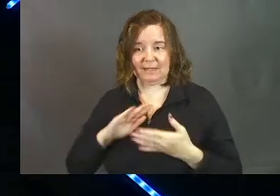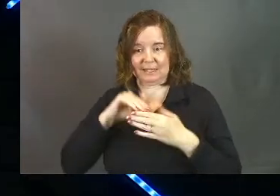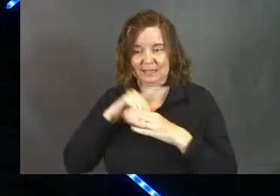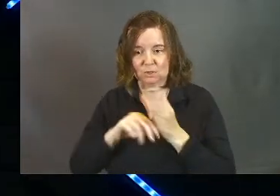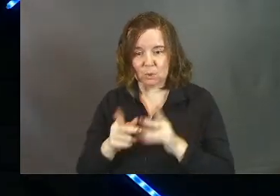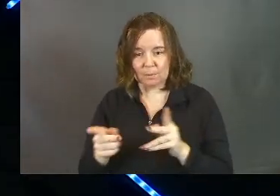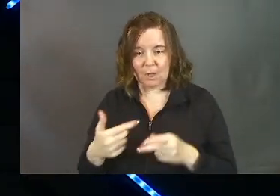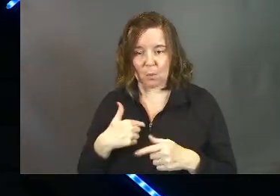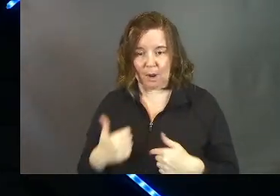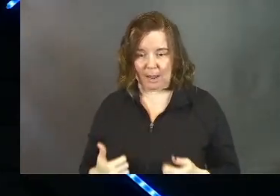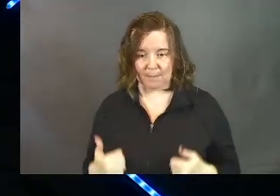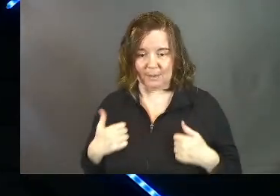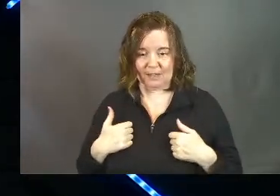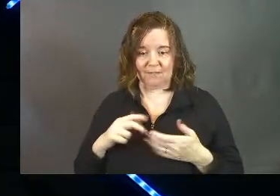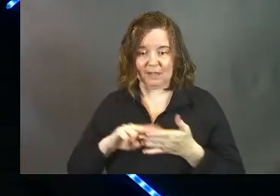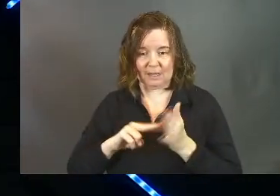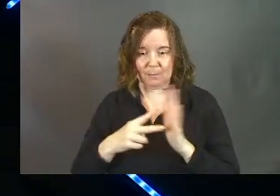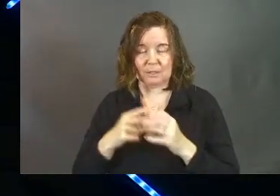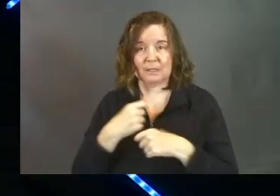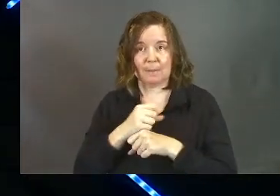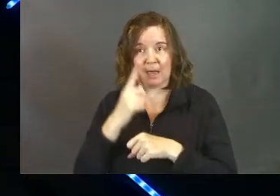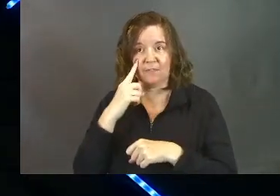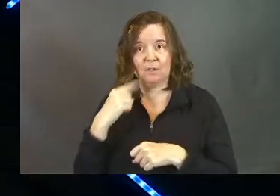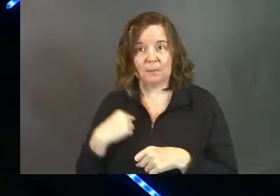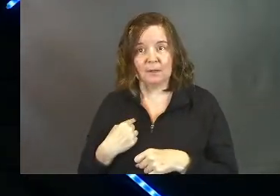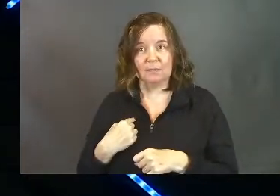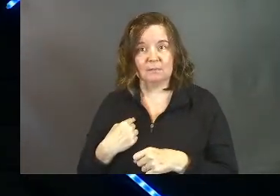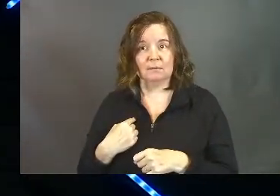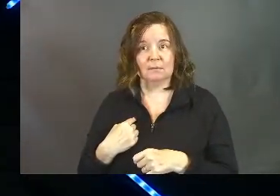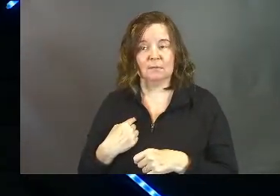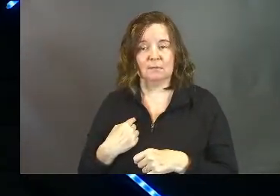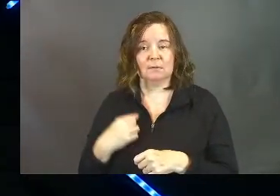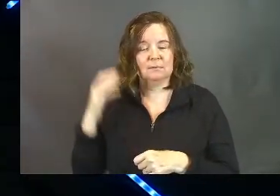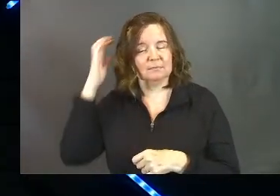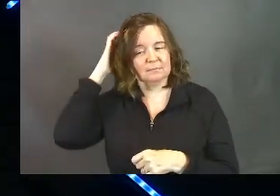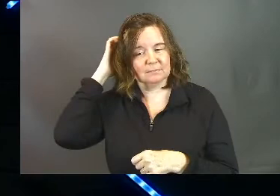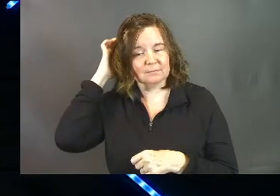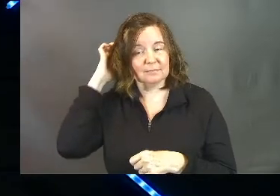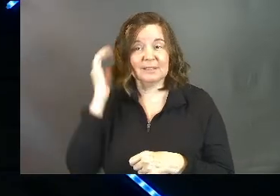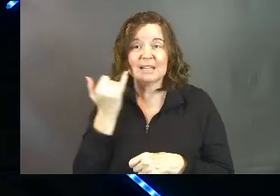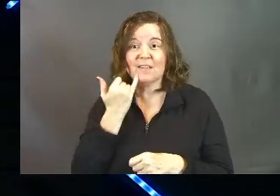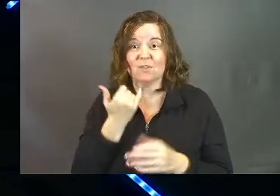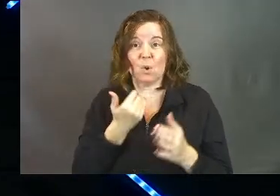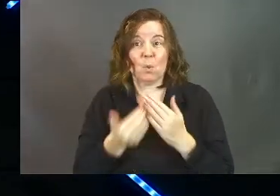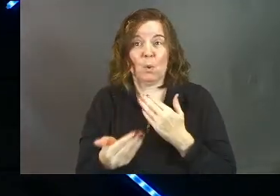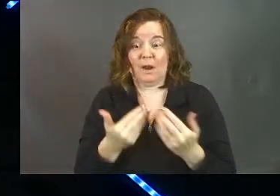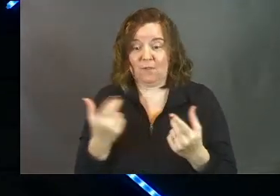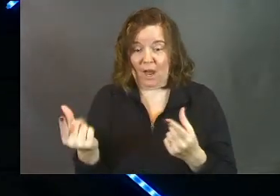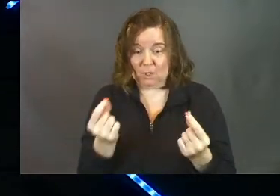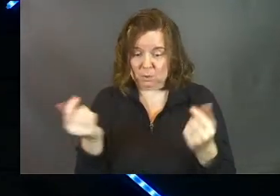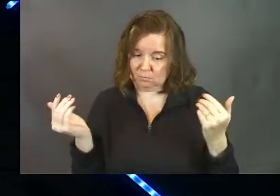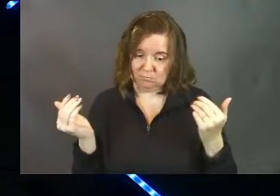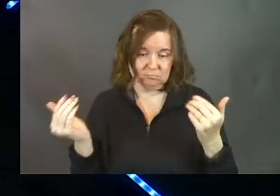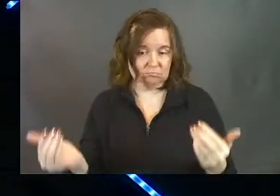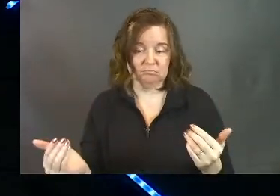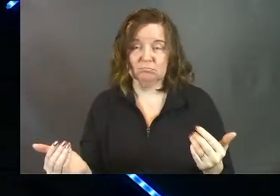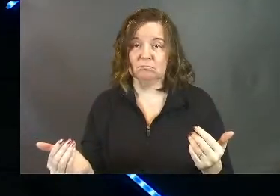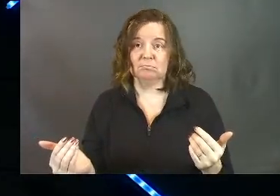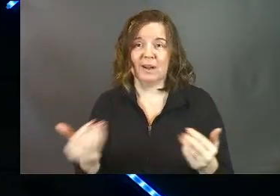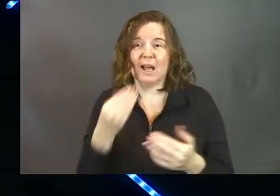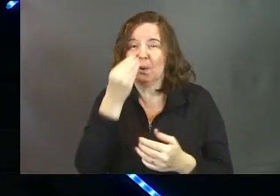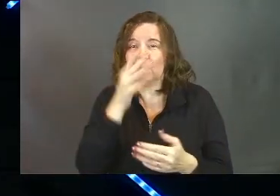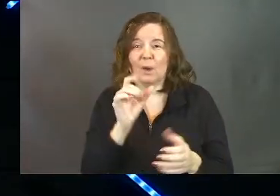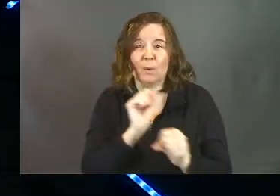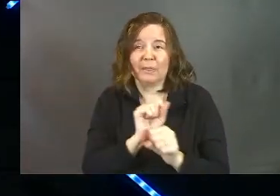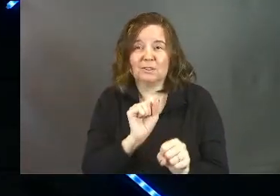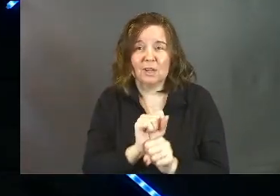a place where I am living in the purpose that he made me for, that he created me for. If you're a whatever I do kind of person, I don't care what